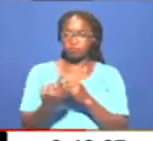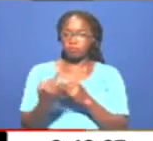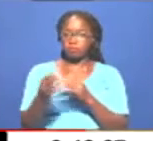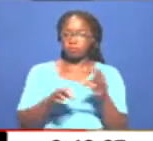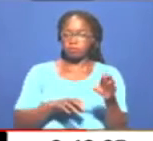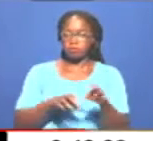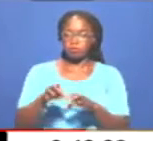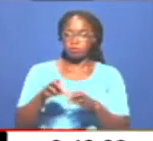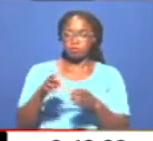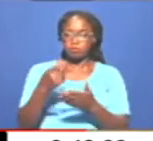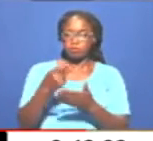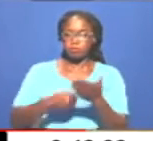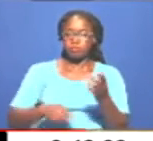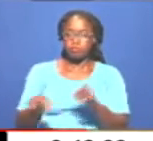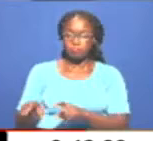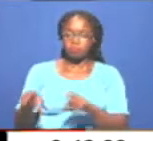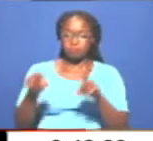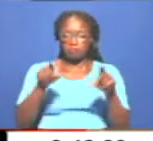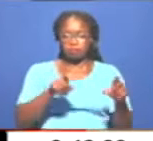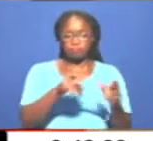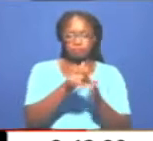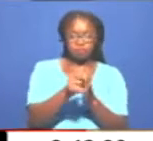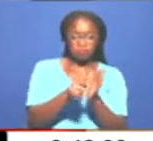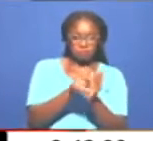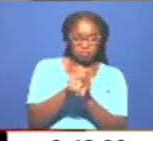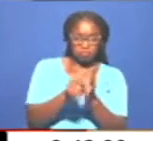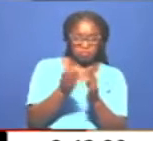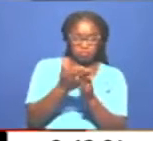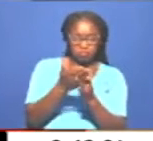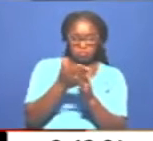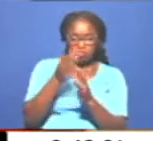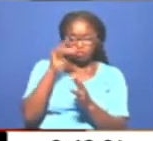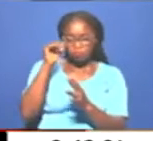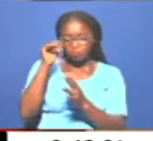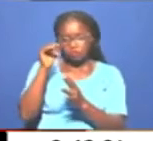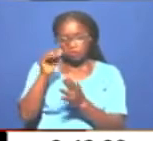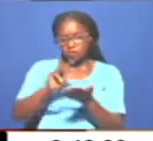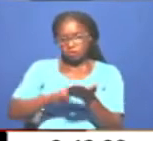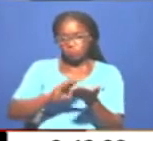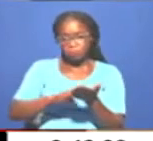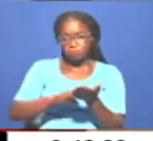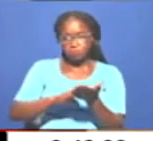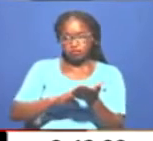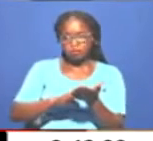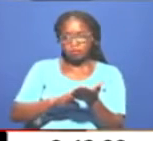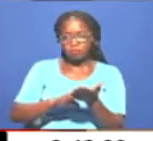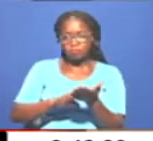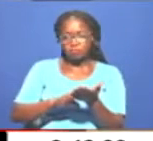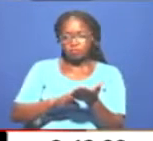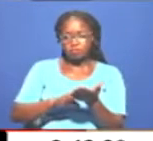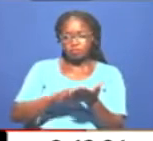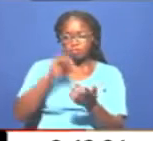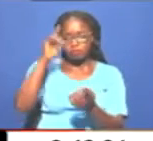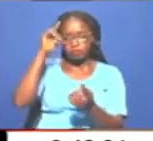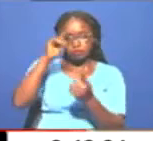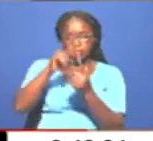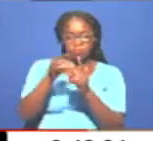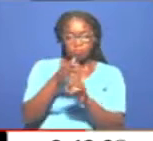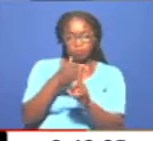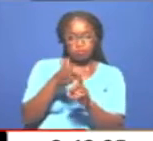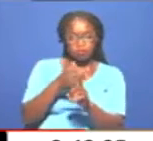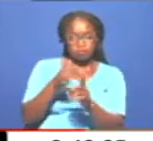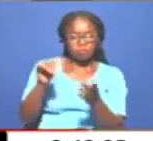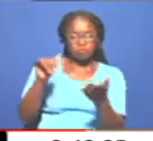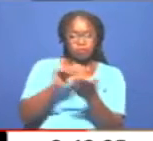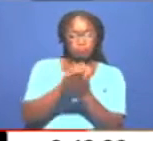for cargo being ferried by rail between Mombasa and Malaba in efforts to lure importers and transporters to embrace